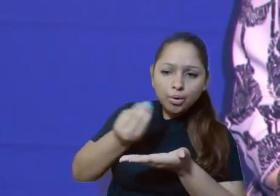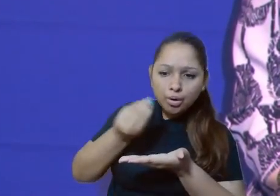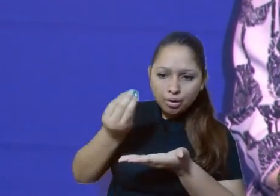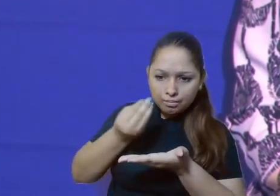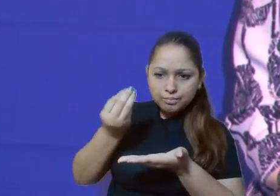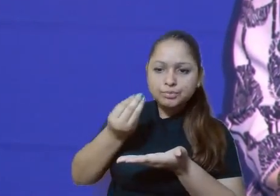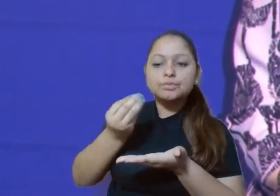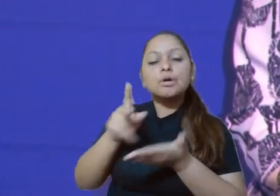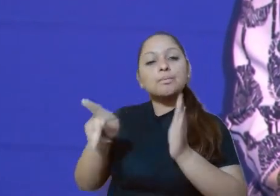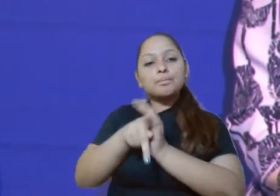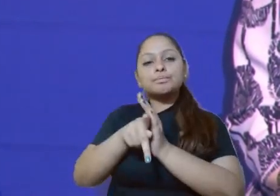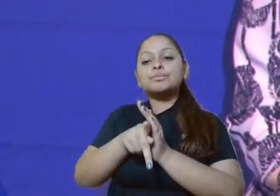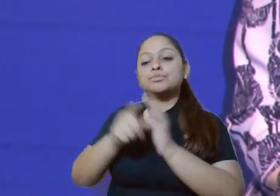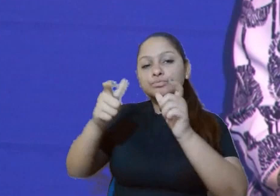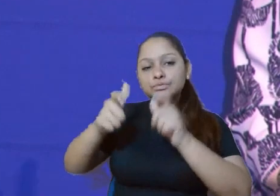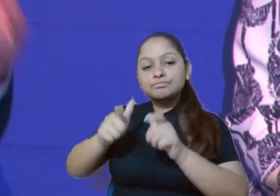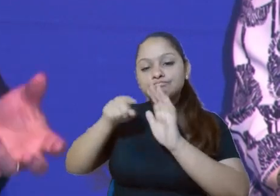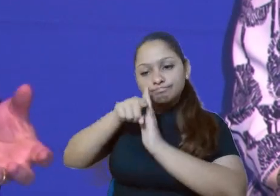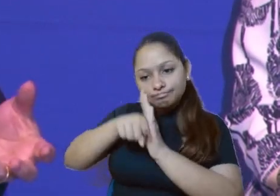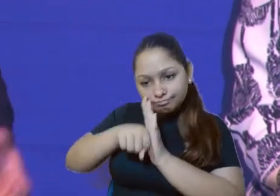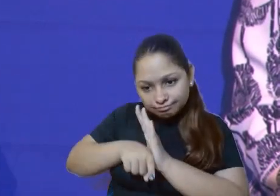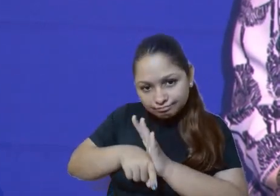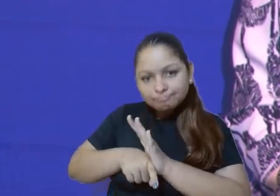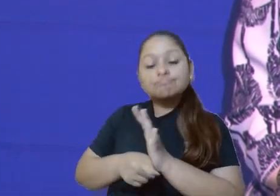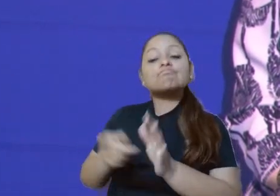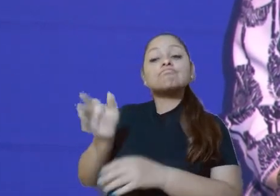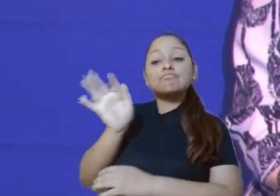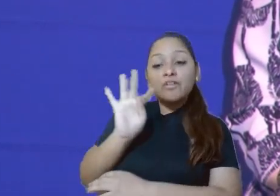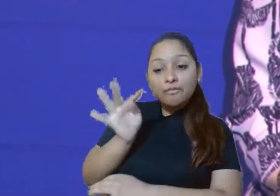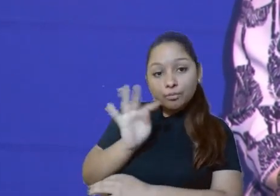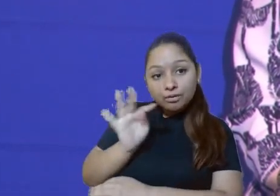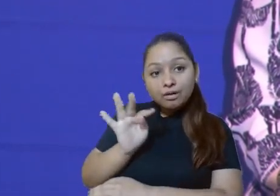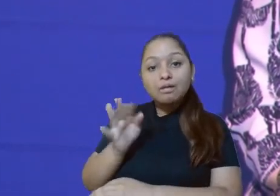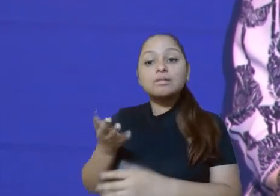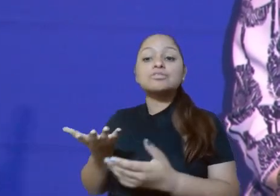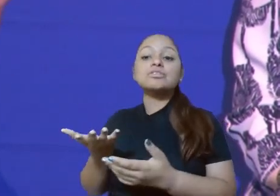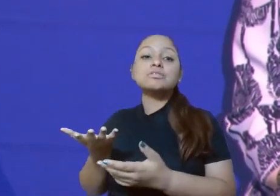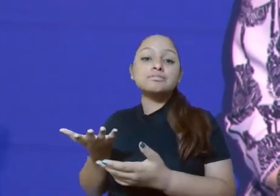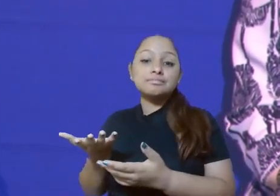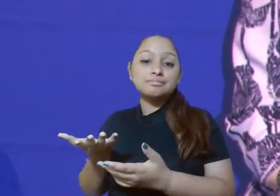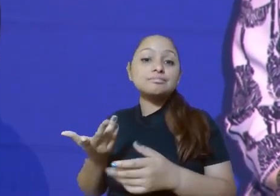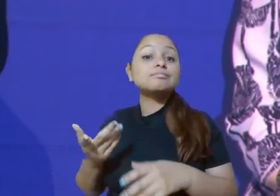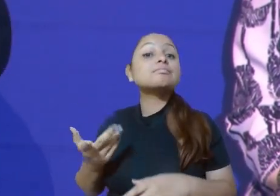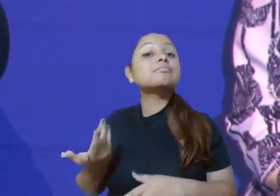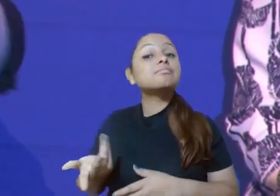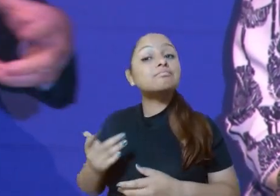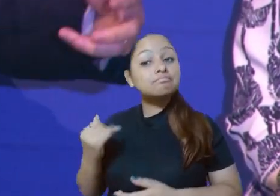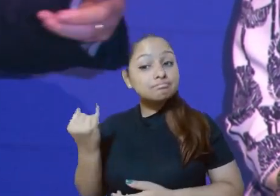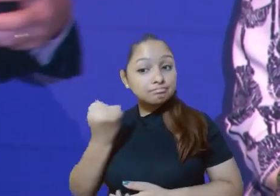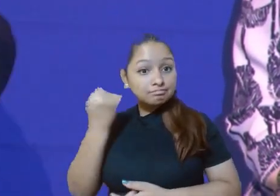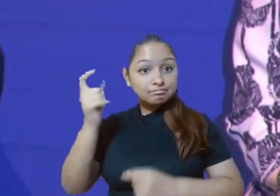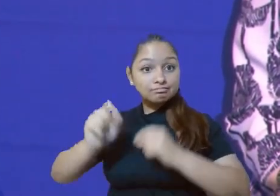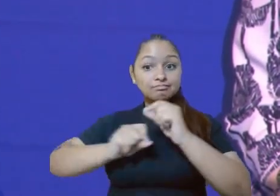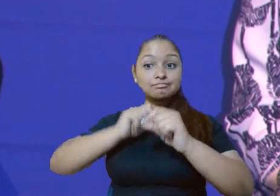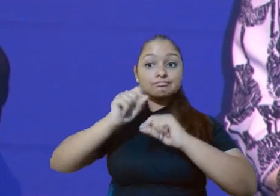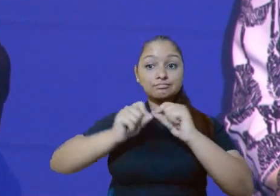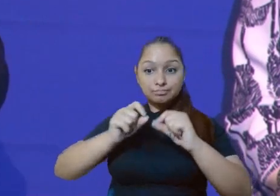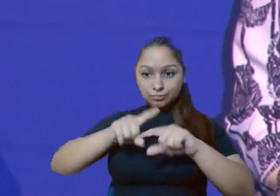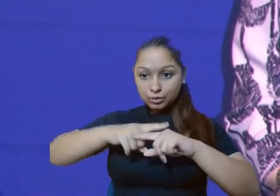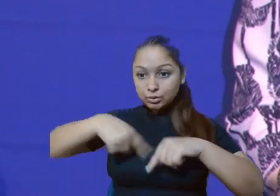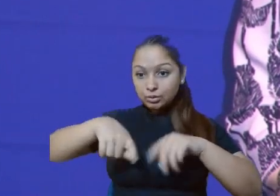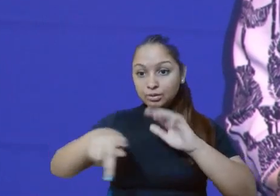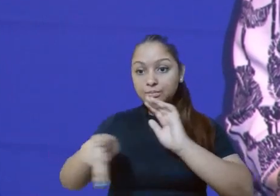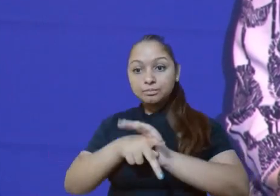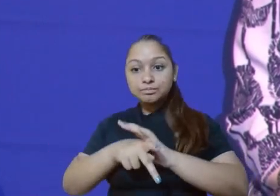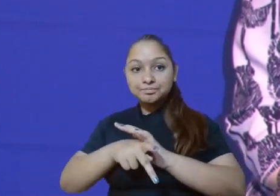from research centers or universities or reference centers. And it's important for us that are part